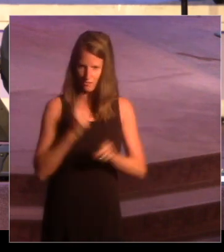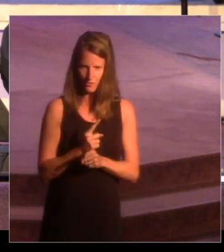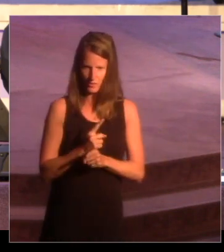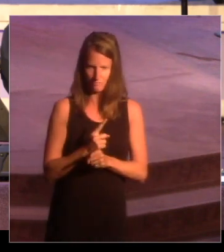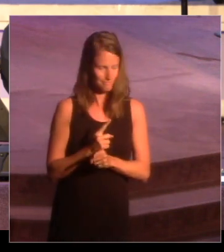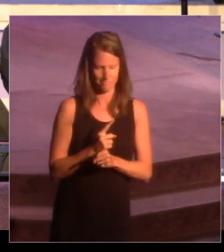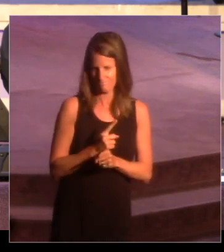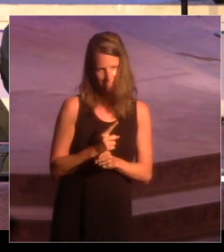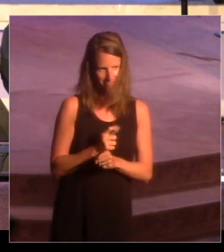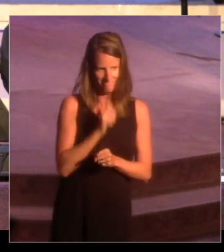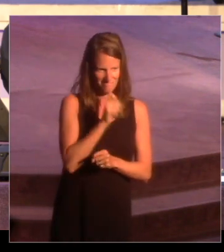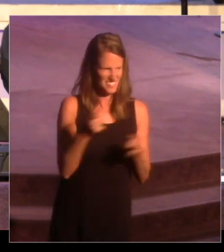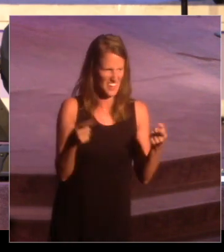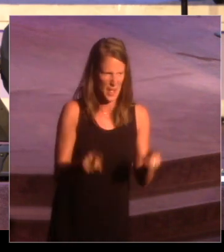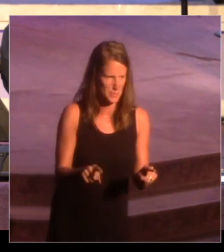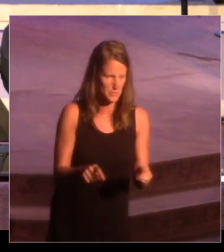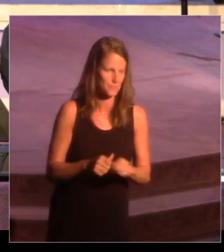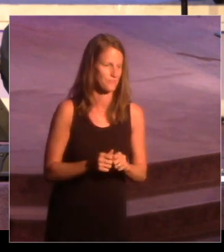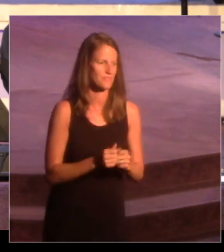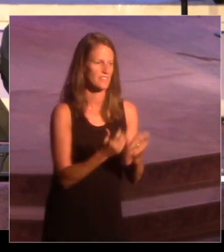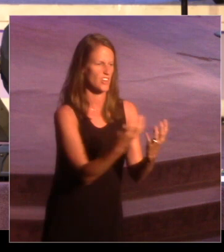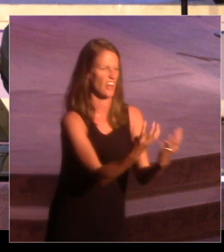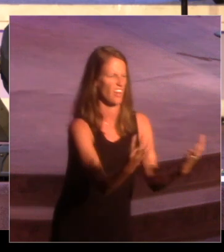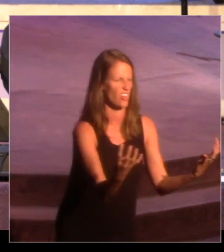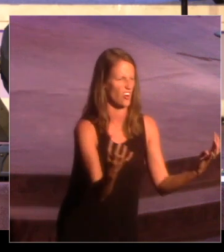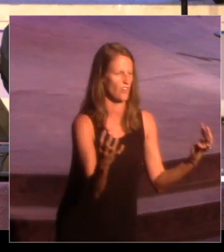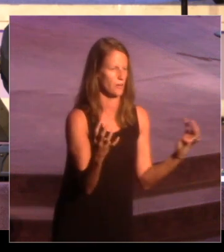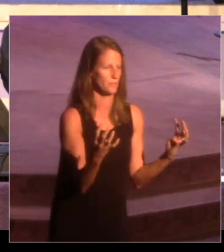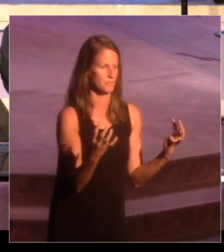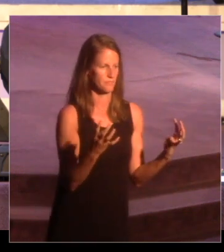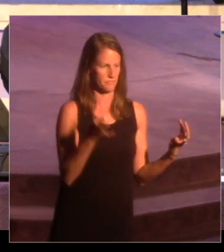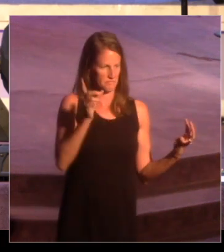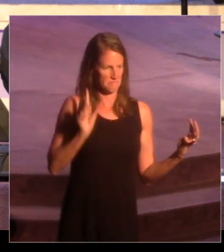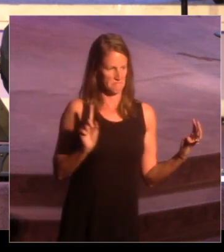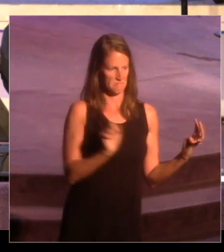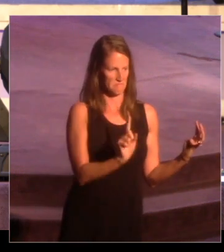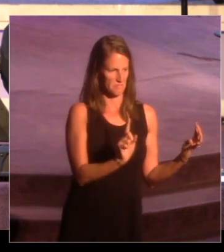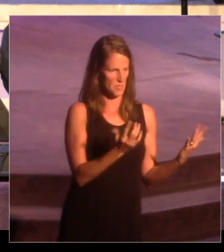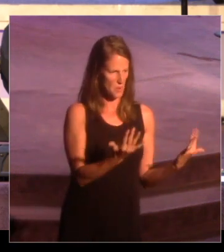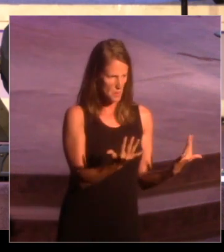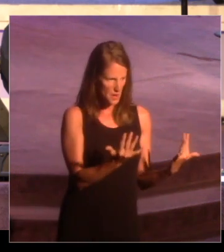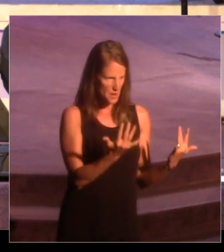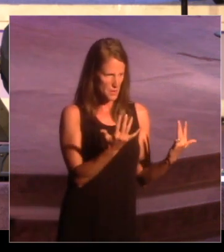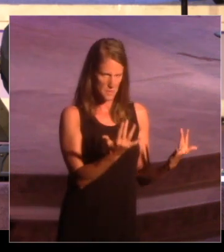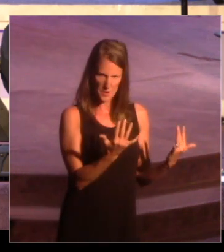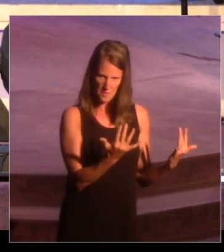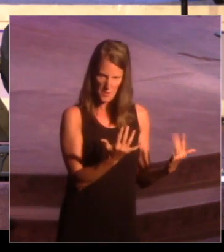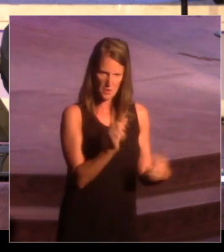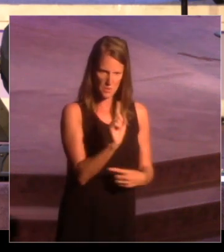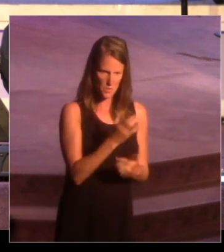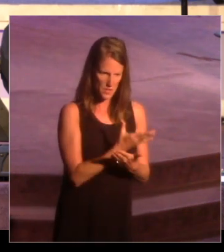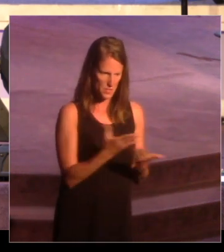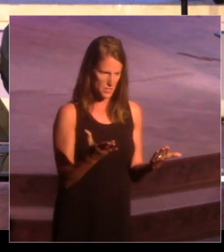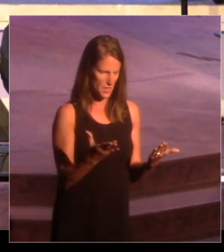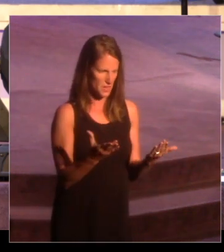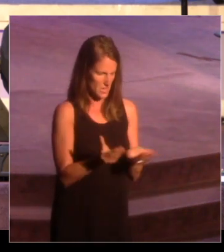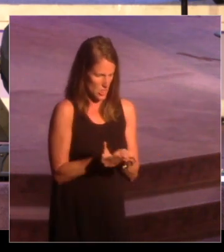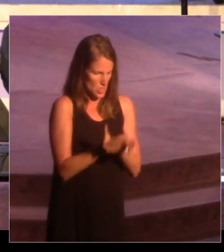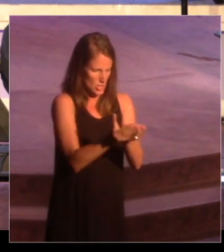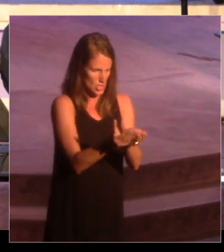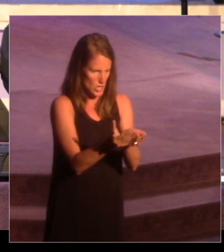what happens. They gather around. They're waiting for the speech. And Cortez gives one simple message: burn the